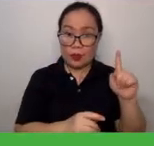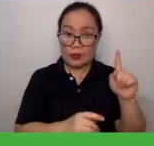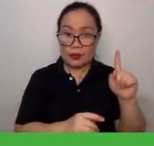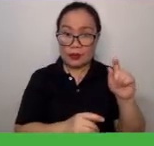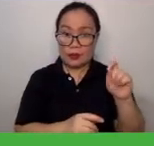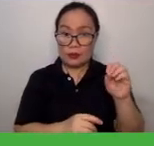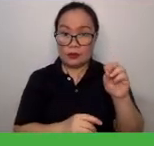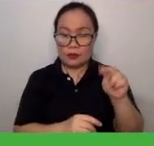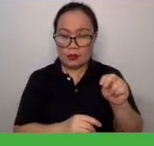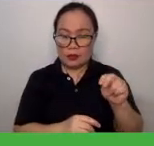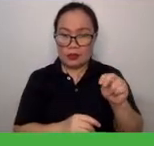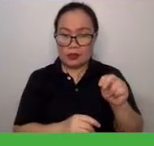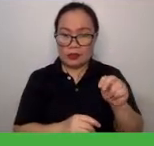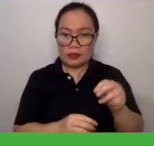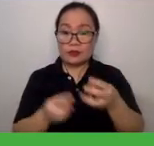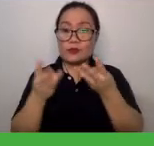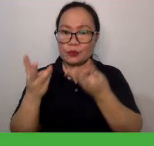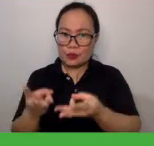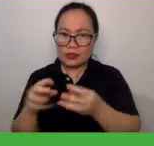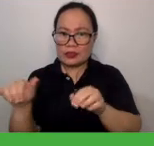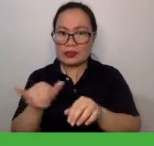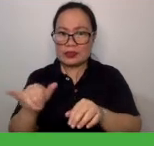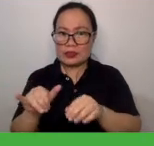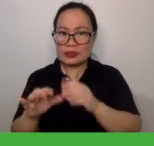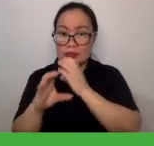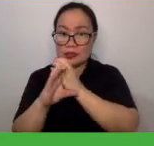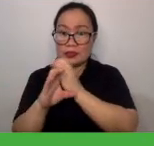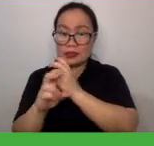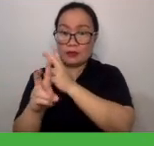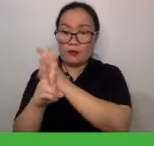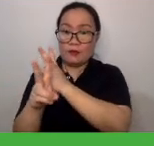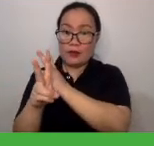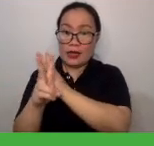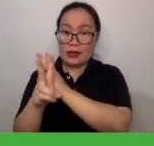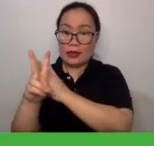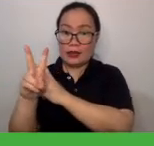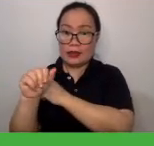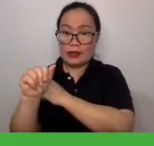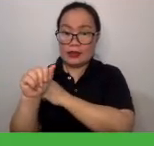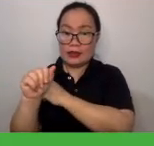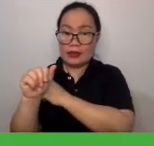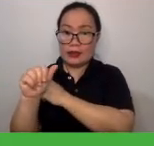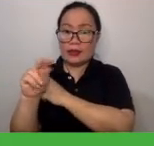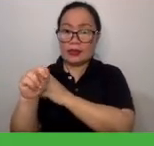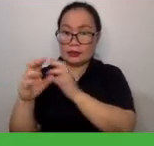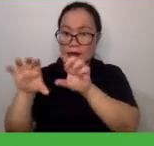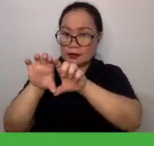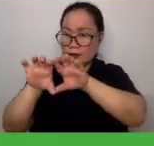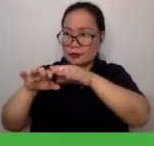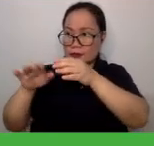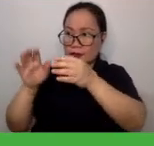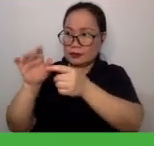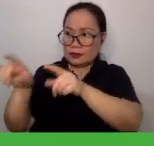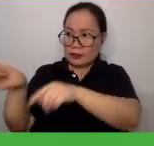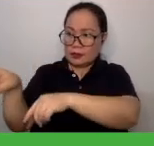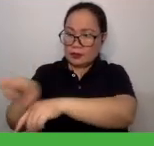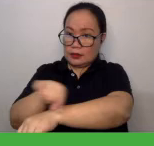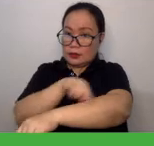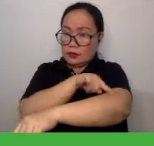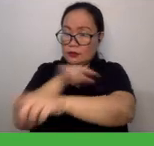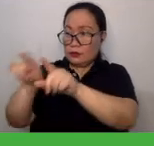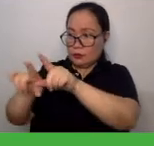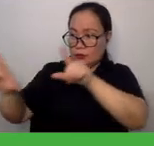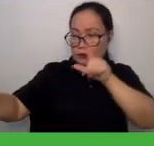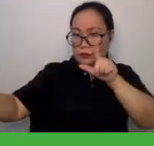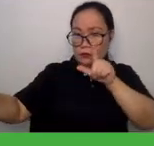that is the weight of a container van. Ayan. Pag may mga nakikita tayo ng container van, that is 1 ton. Ganun siya